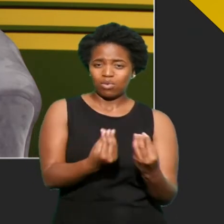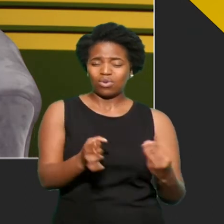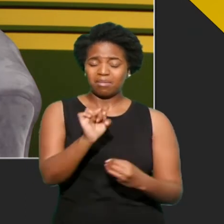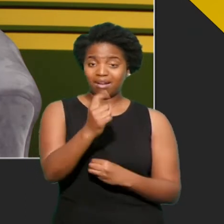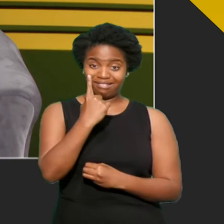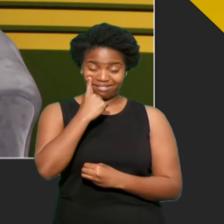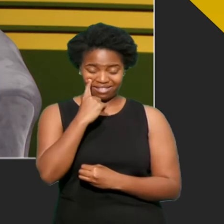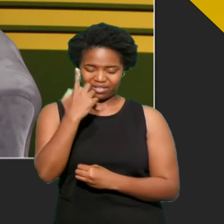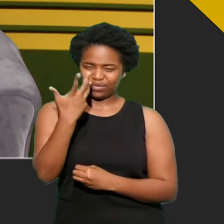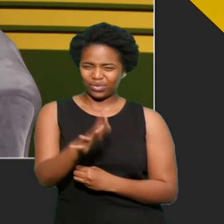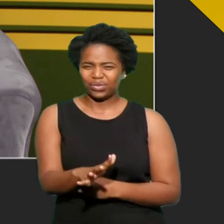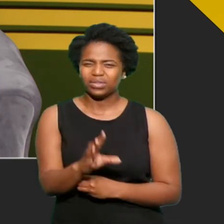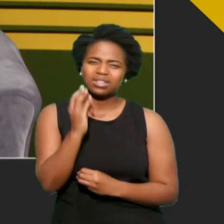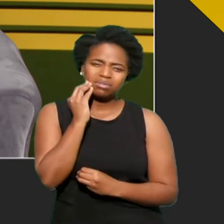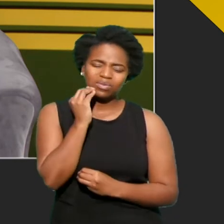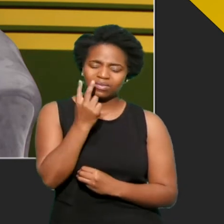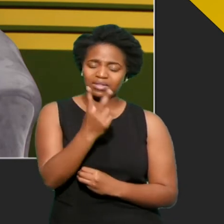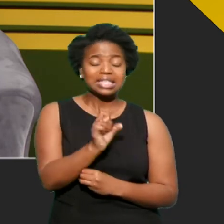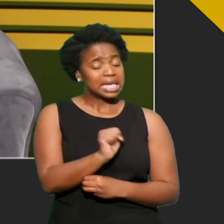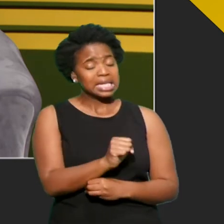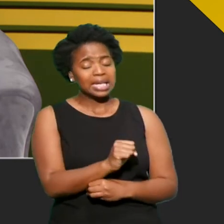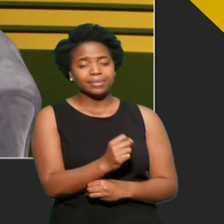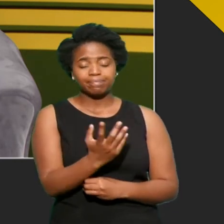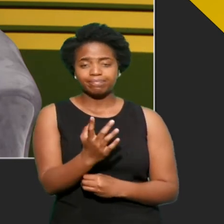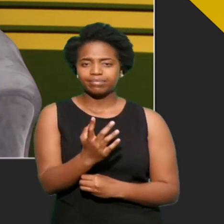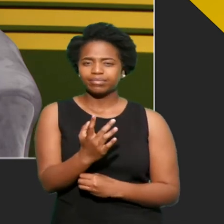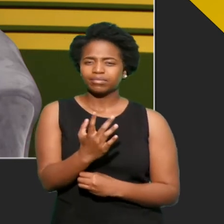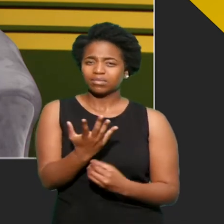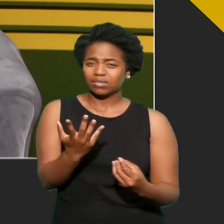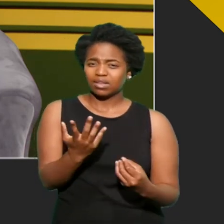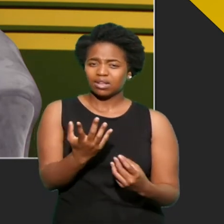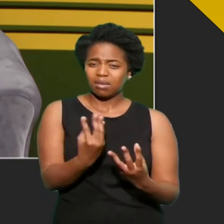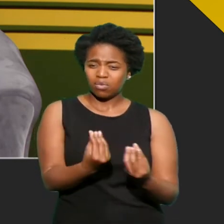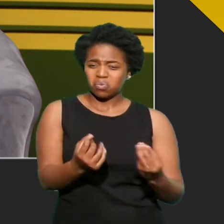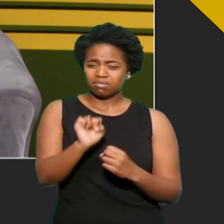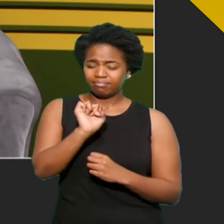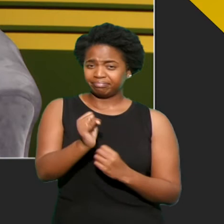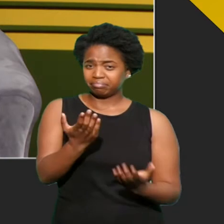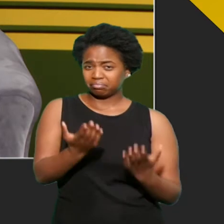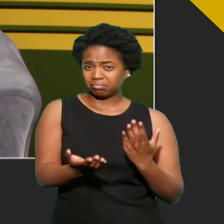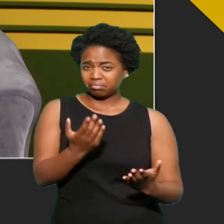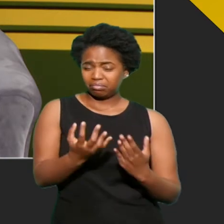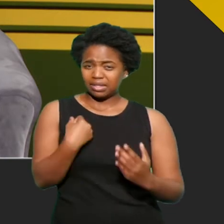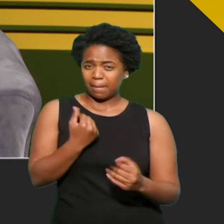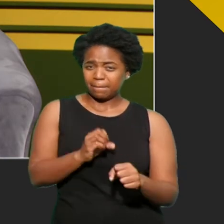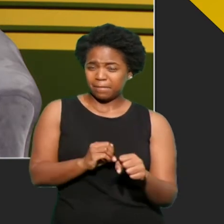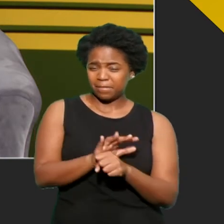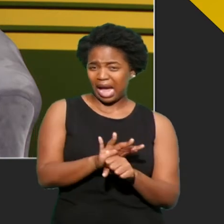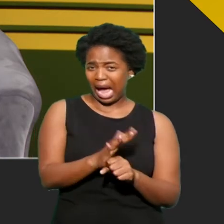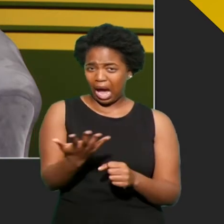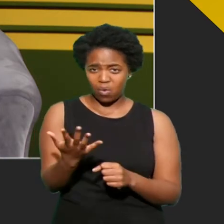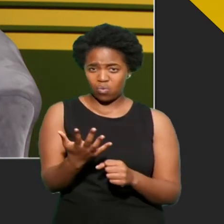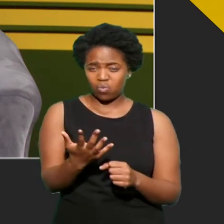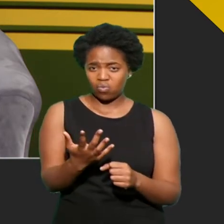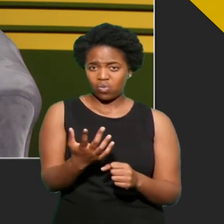being part of this abuse, experiencing it. I mean, maybe yes. So do you find that that has had some impact on the way